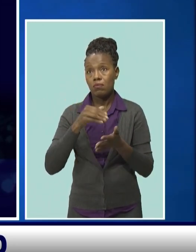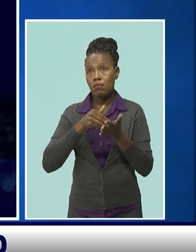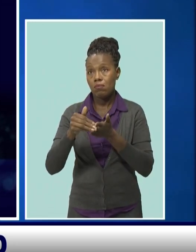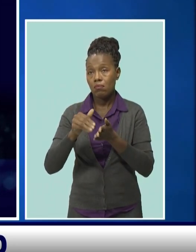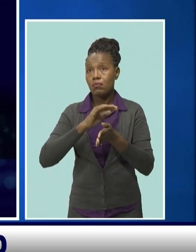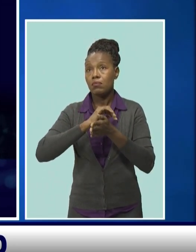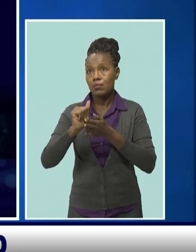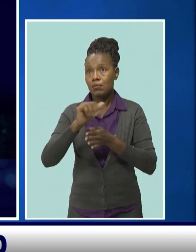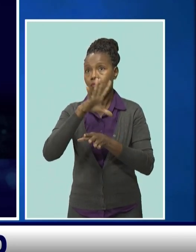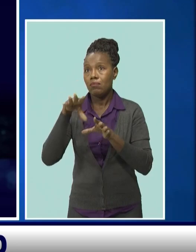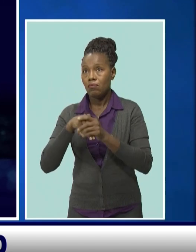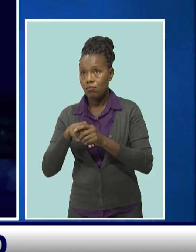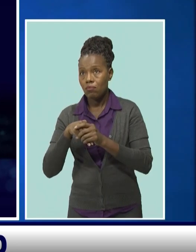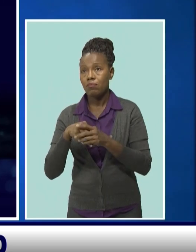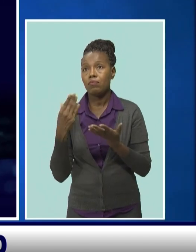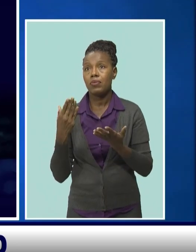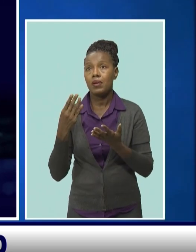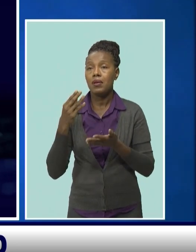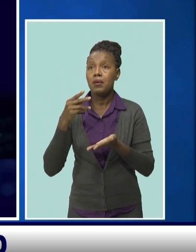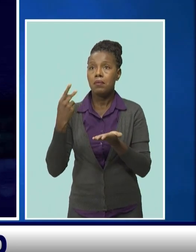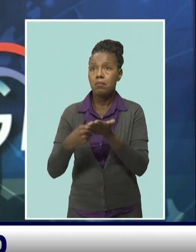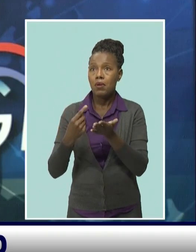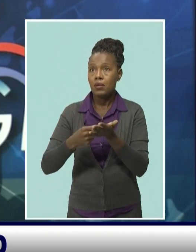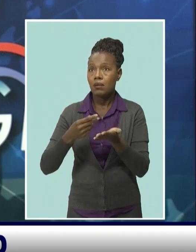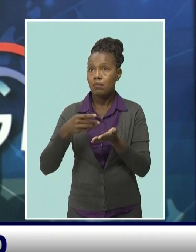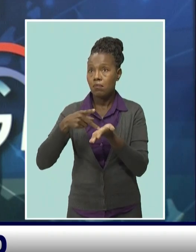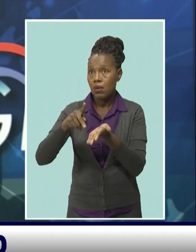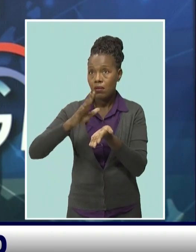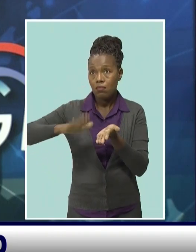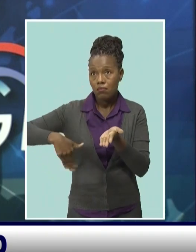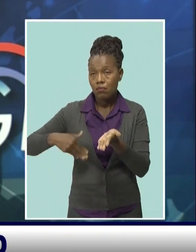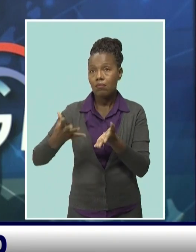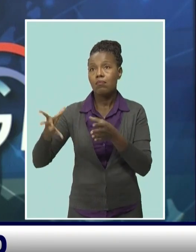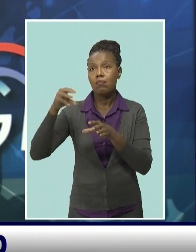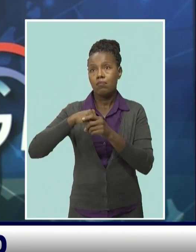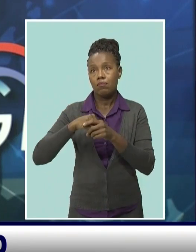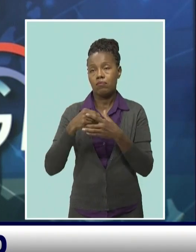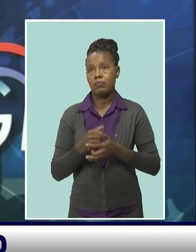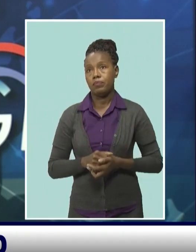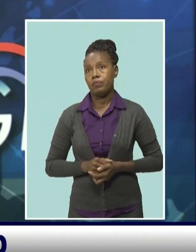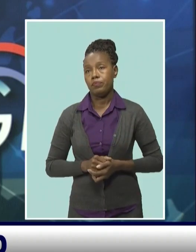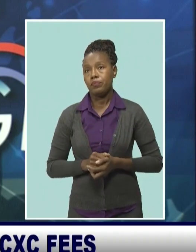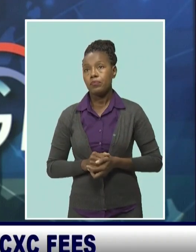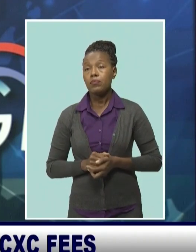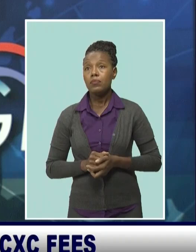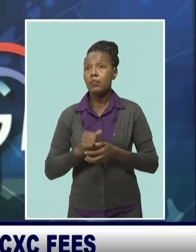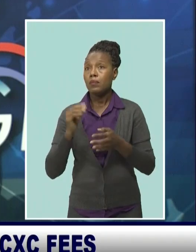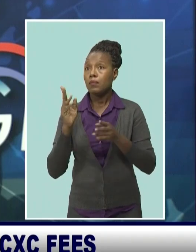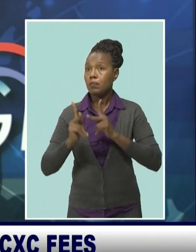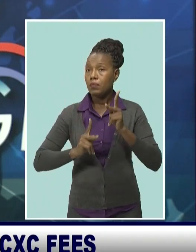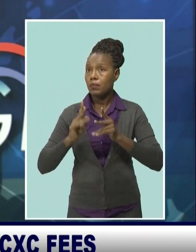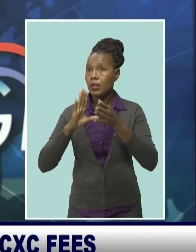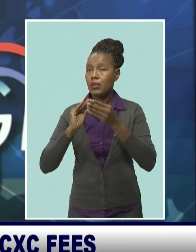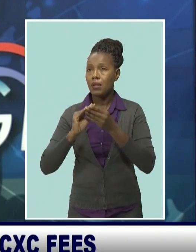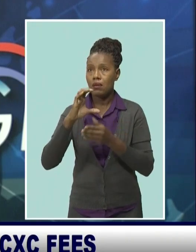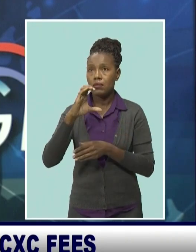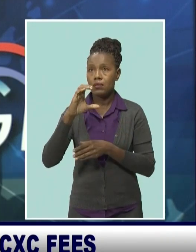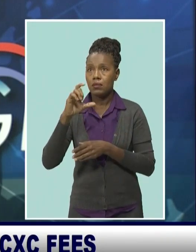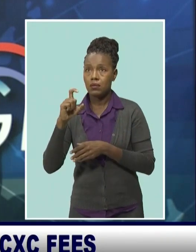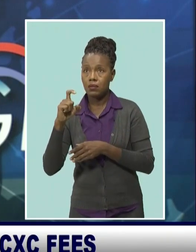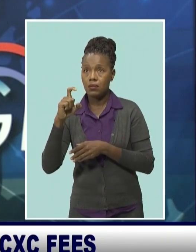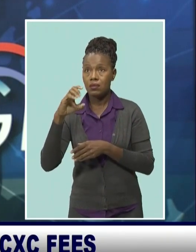land tax, inclusive of penalties and interest. Barbados has voiced concern about the possibility the Caribbean Examination